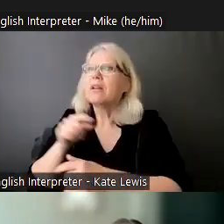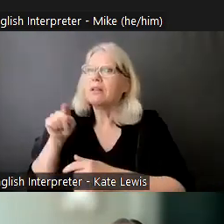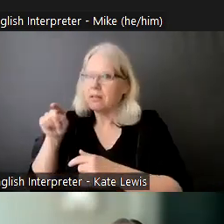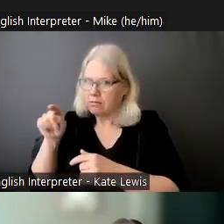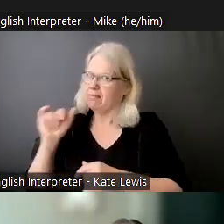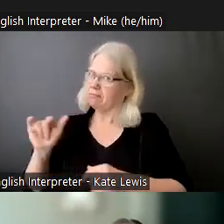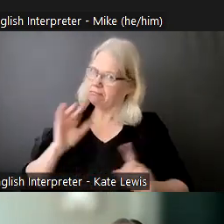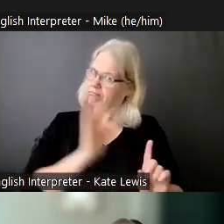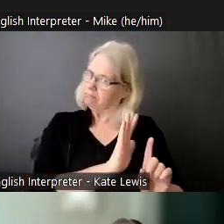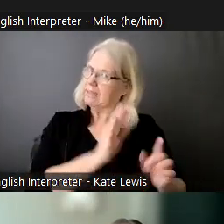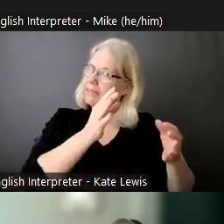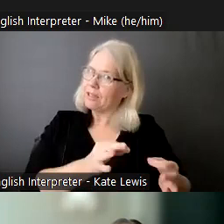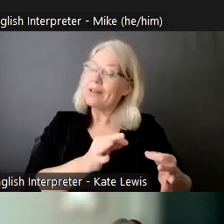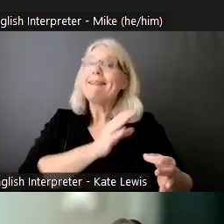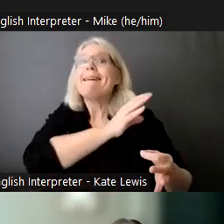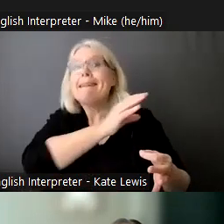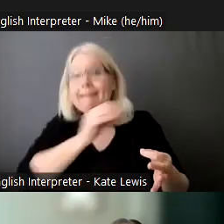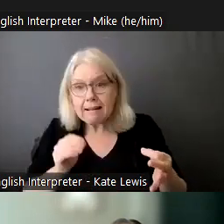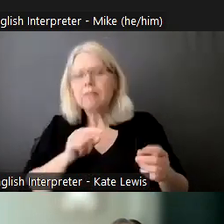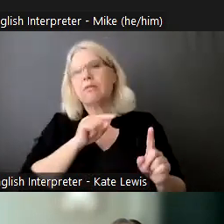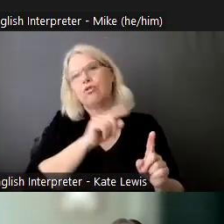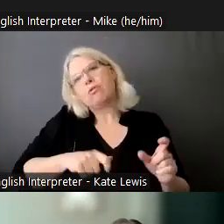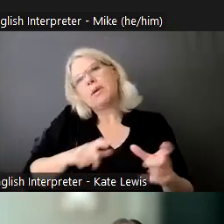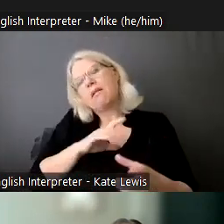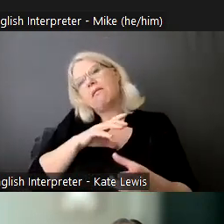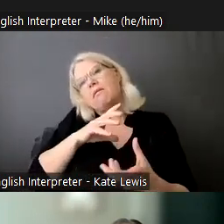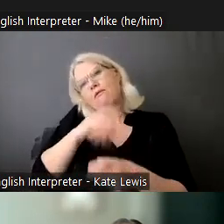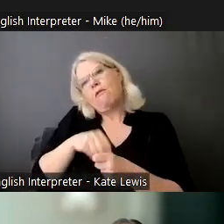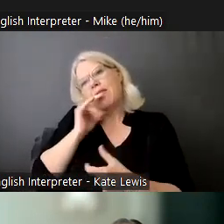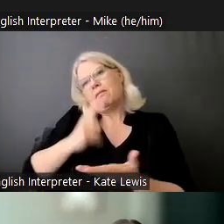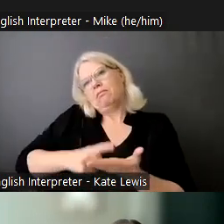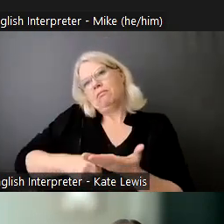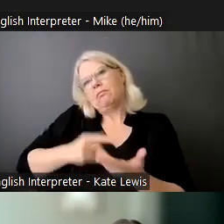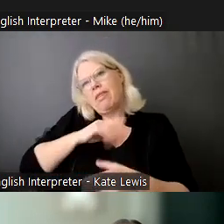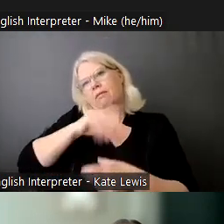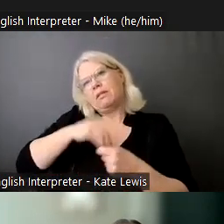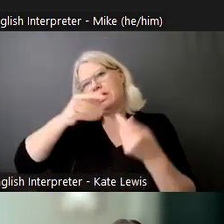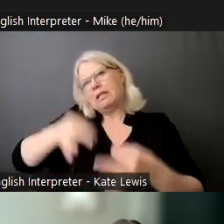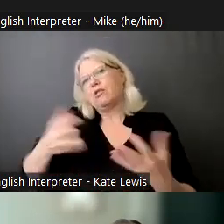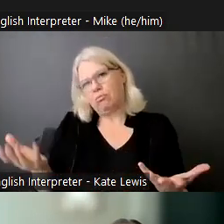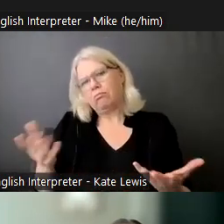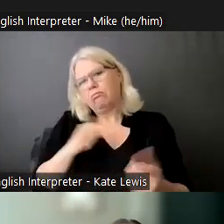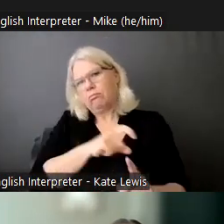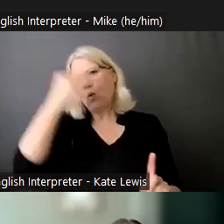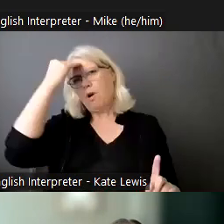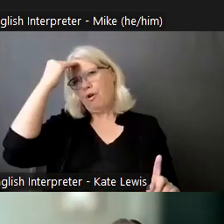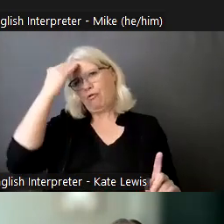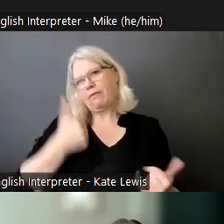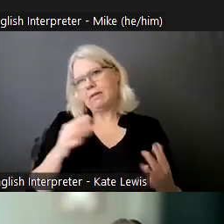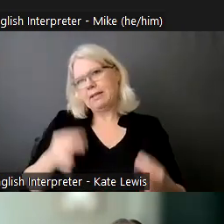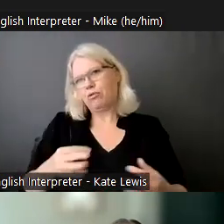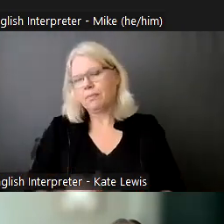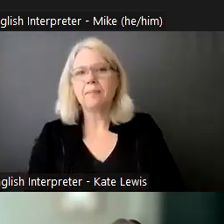Decisions should not be made without the resident being aware of it and part of that. And then, right